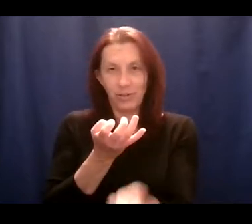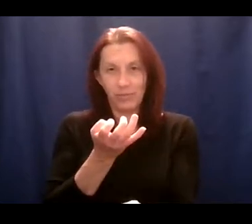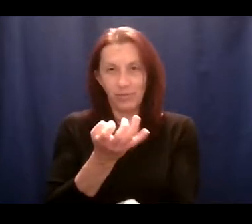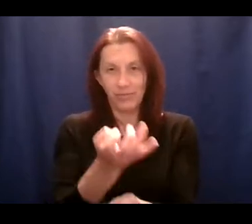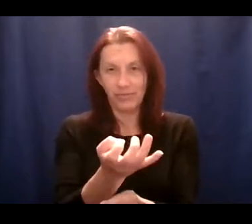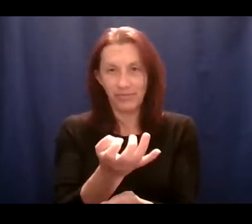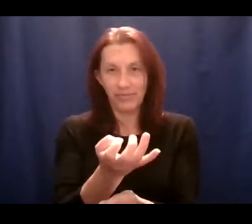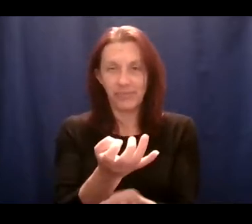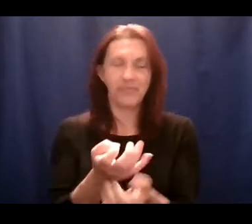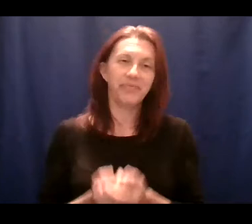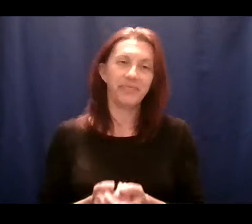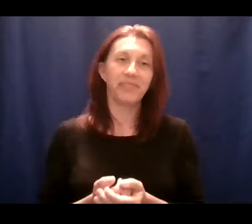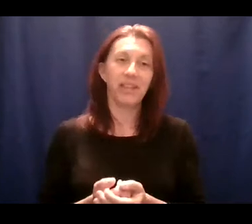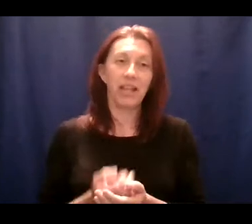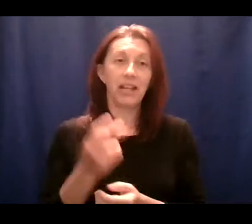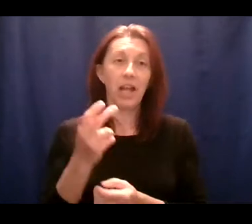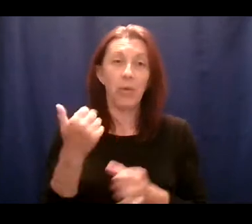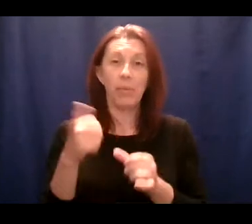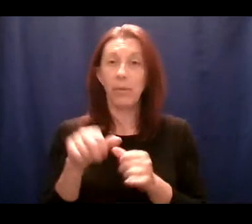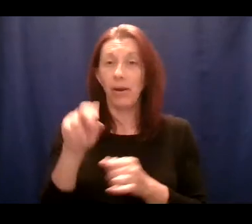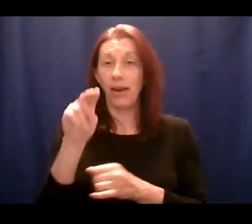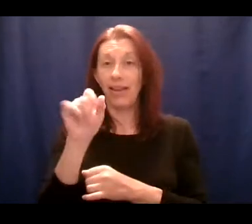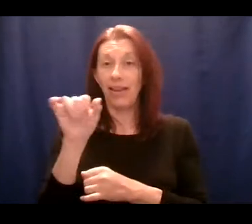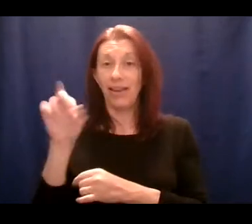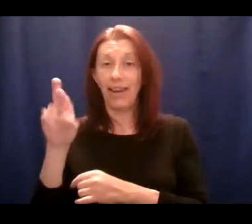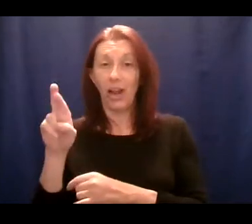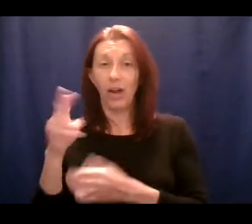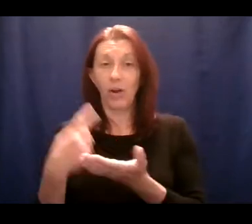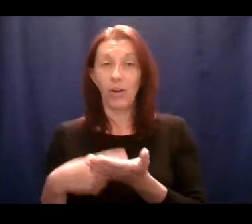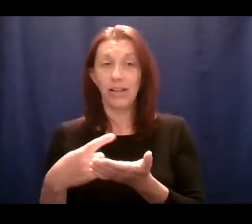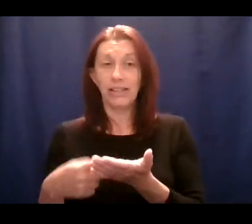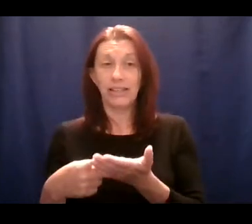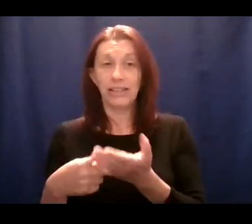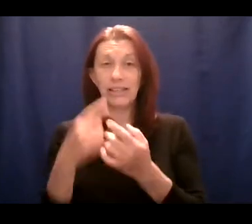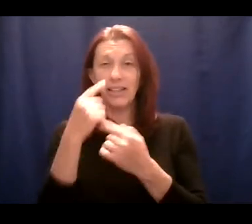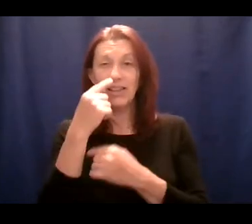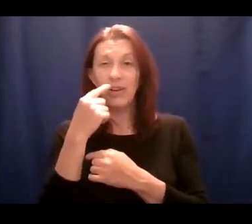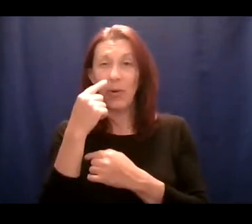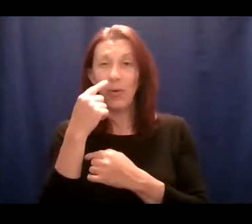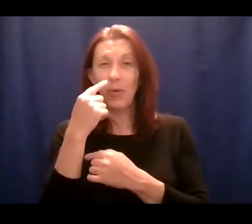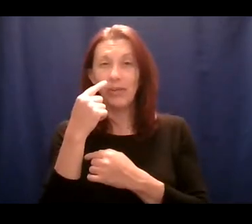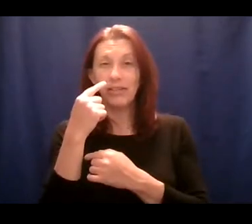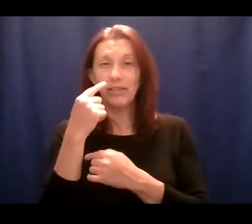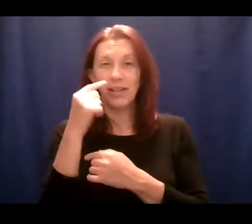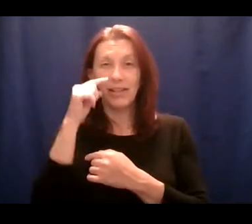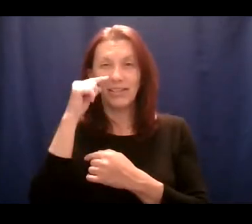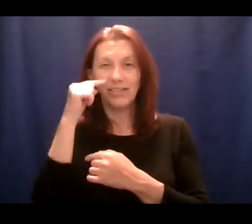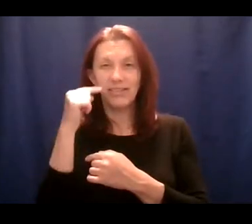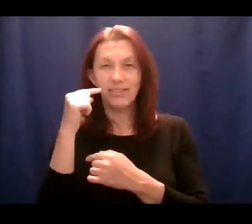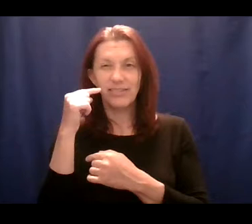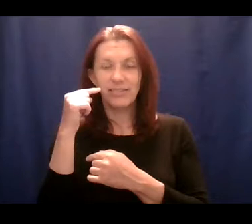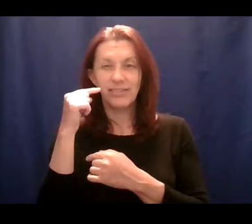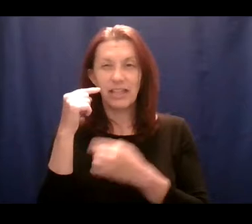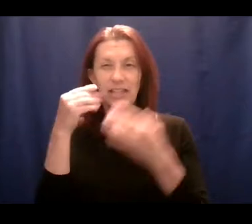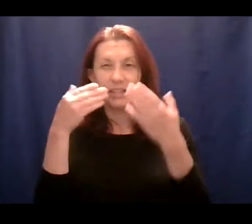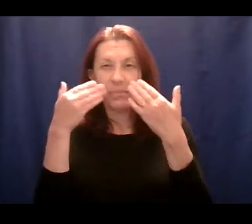Here is that nair that we talked about. So here's the nose of the shark, and it even has this little barbel right here, and that allows the shark